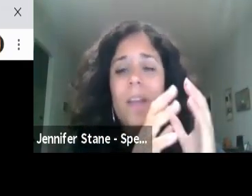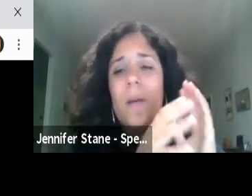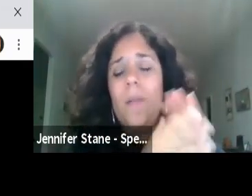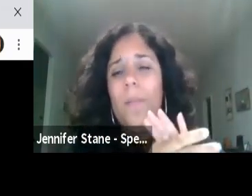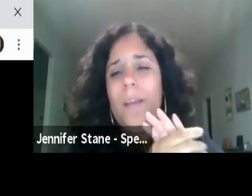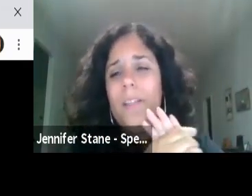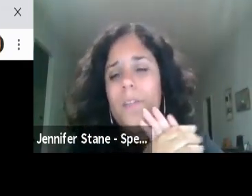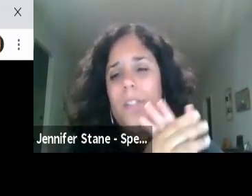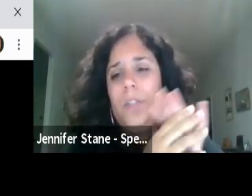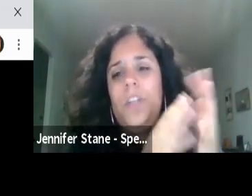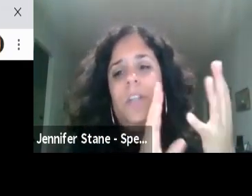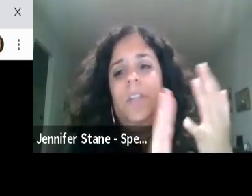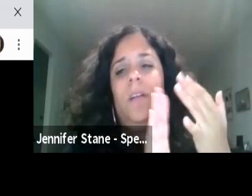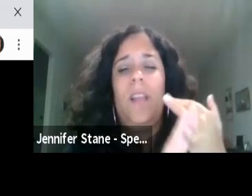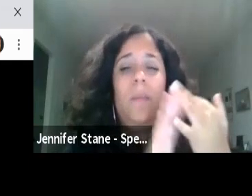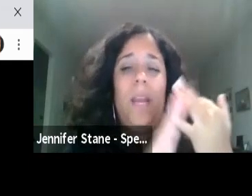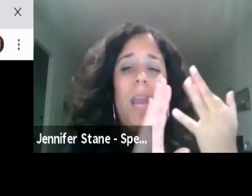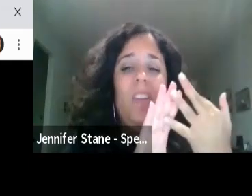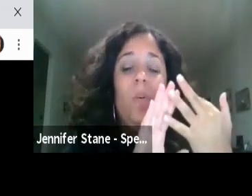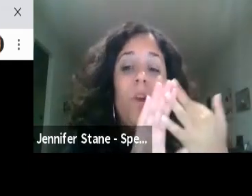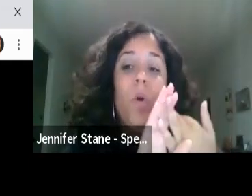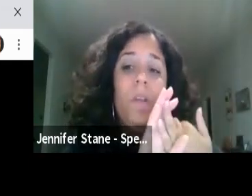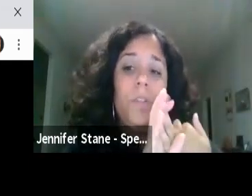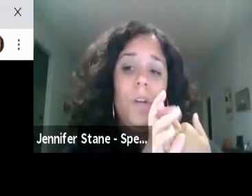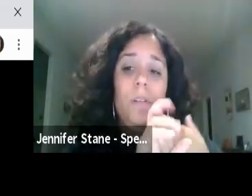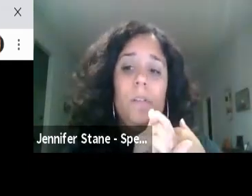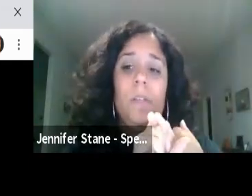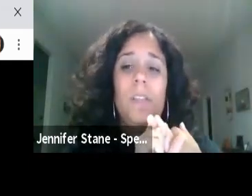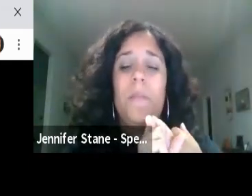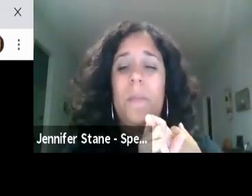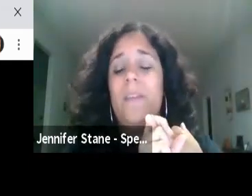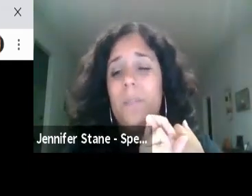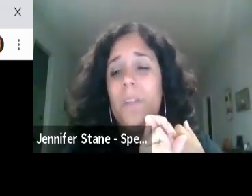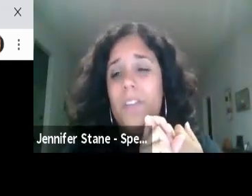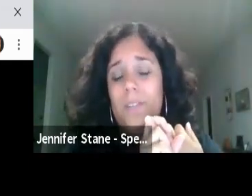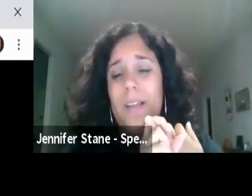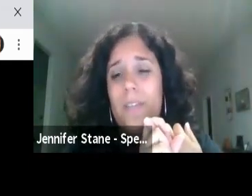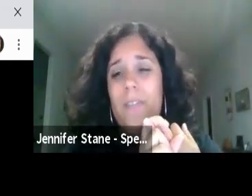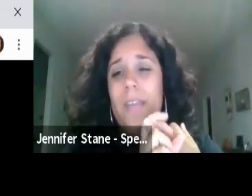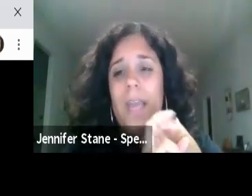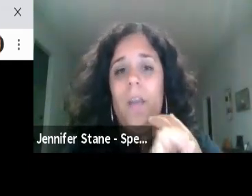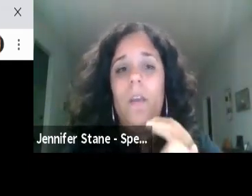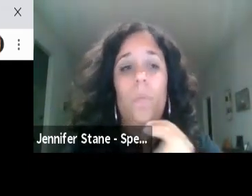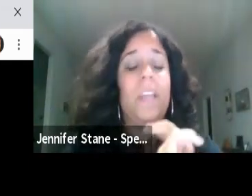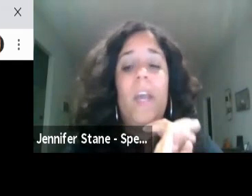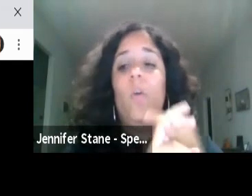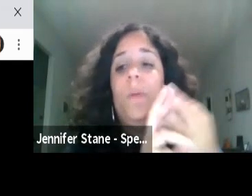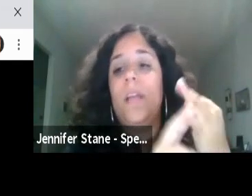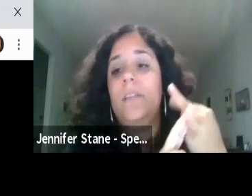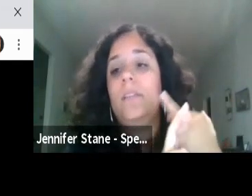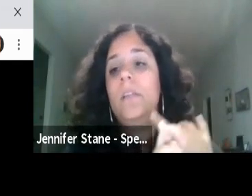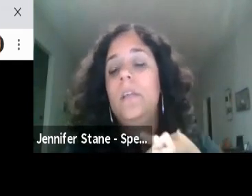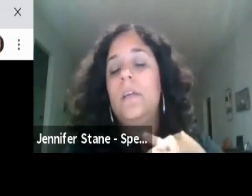your area, they're best for situations of like Medicaid or no insurance. Some of them have stipulations like that. They can't really